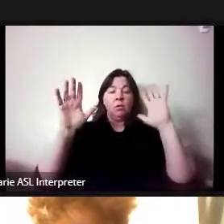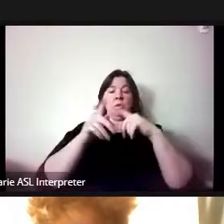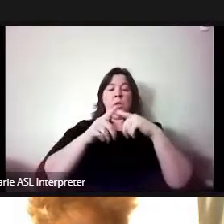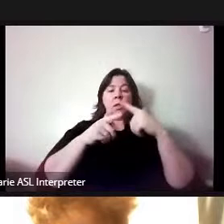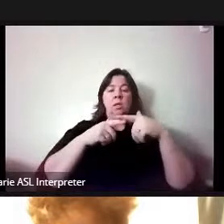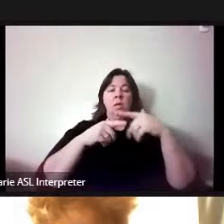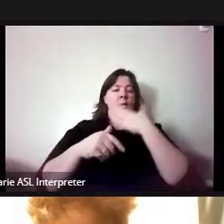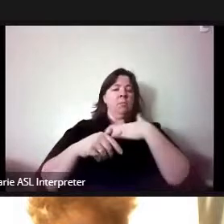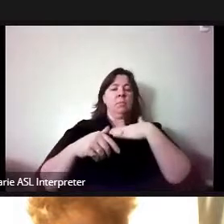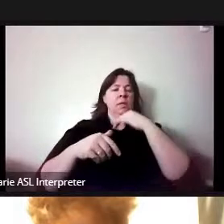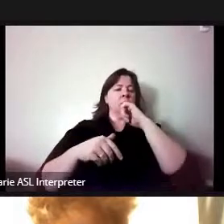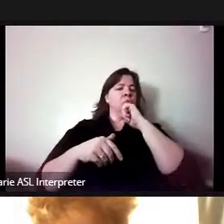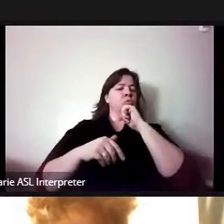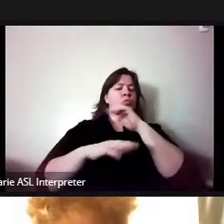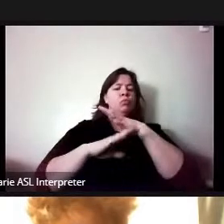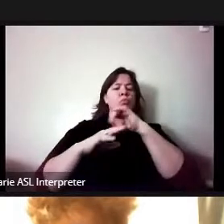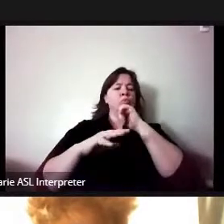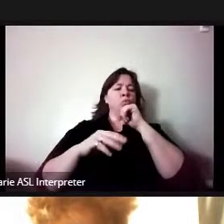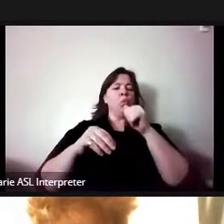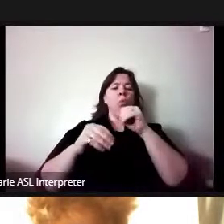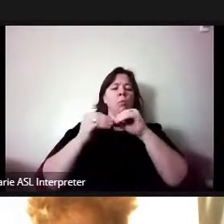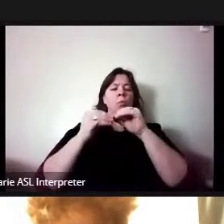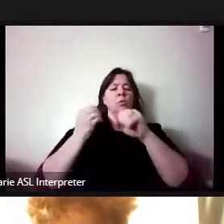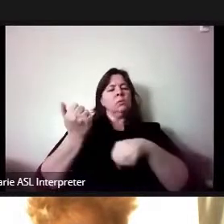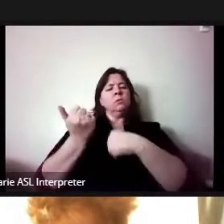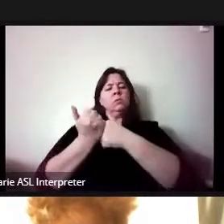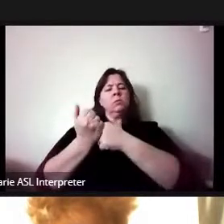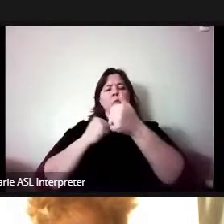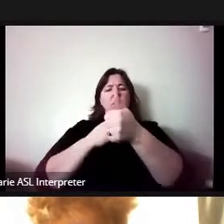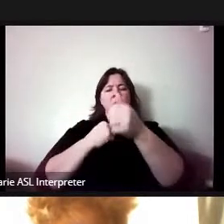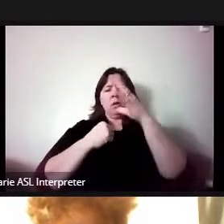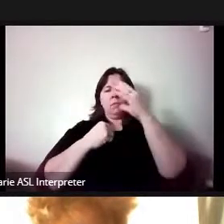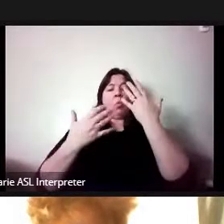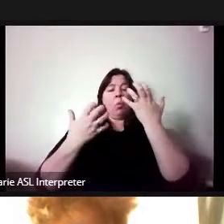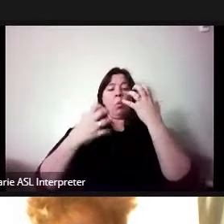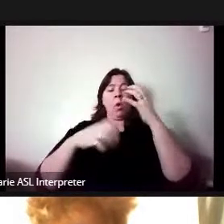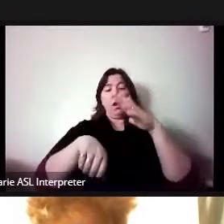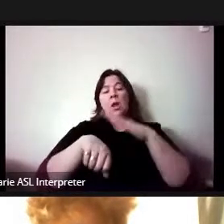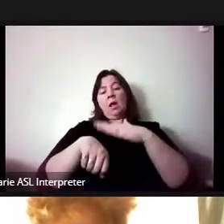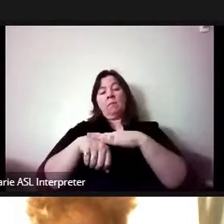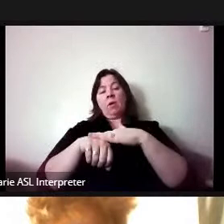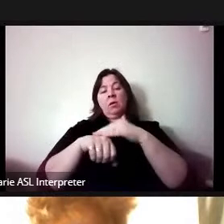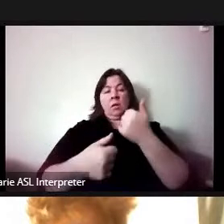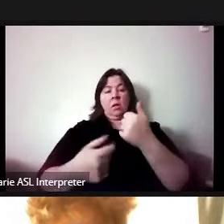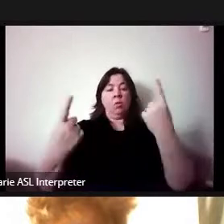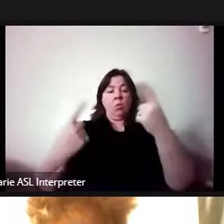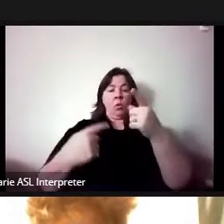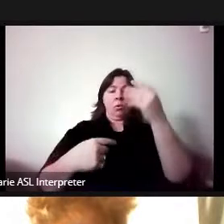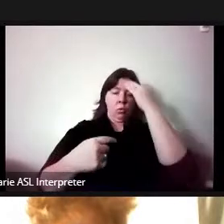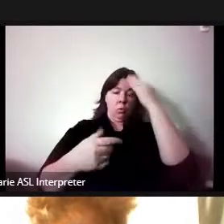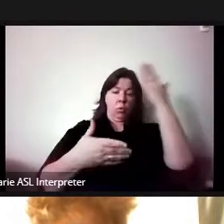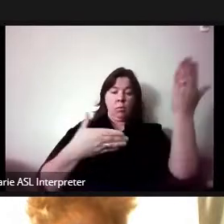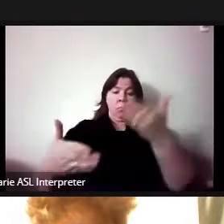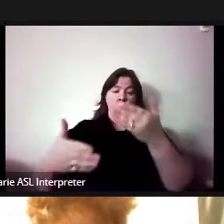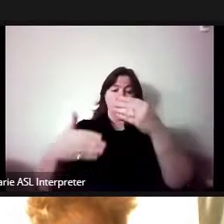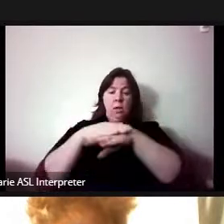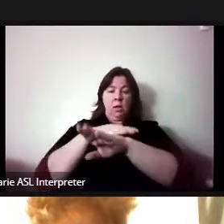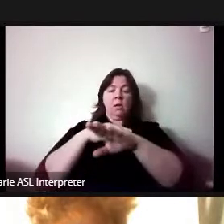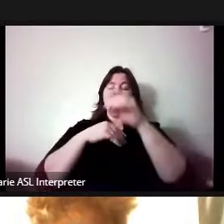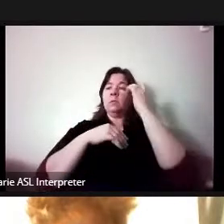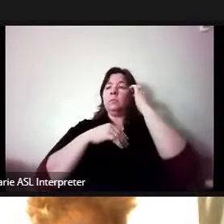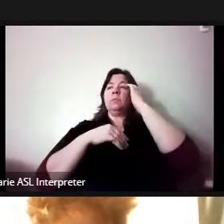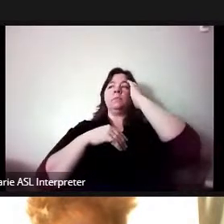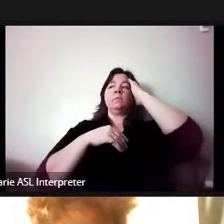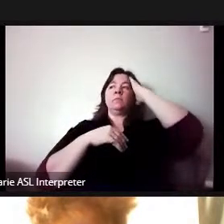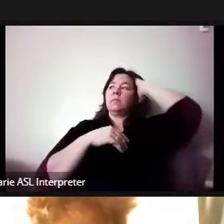try not to submit any more tickets to support itself. And you want to advise anybody that you know of, or anybody you bring in that are